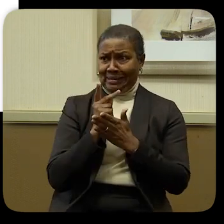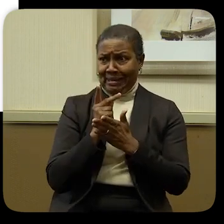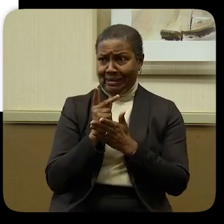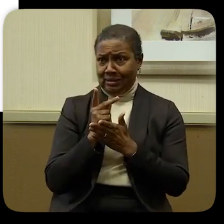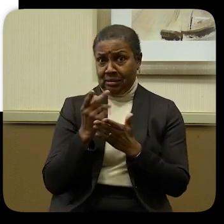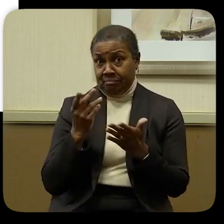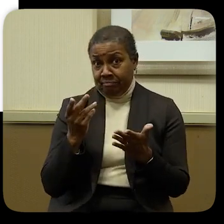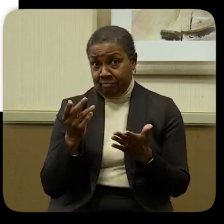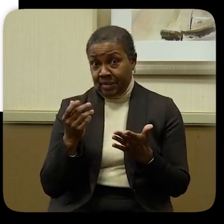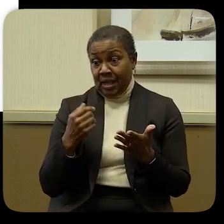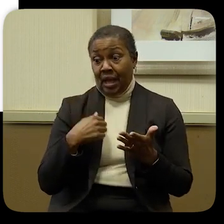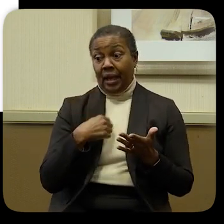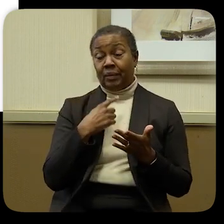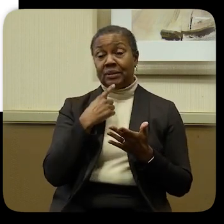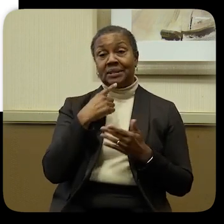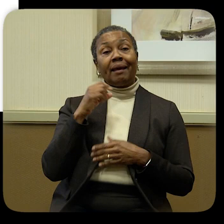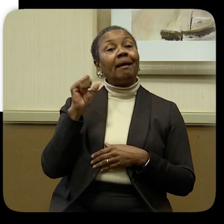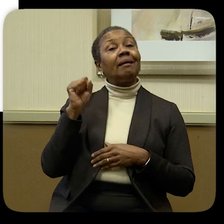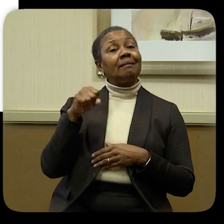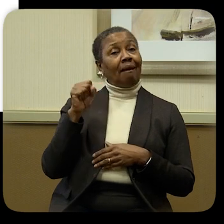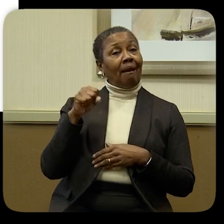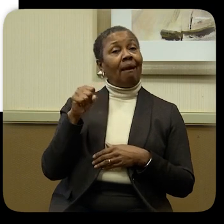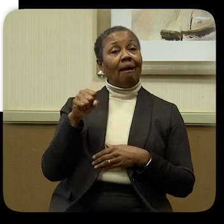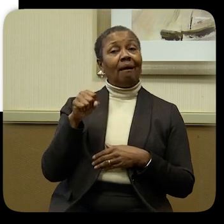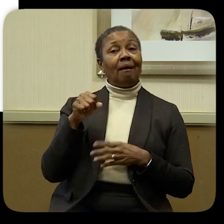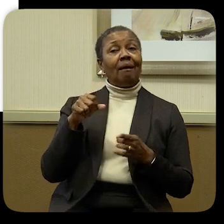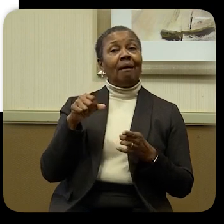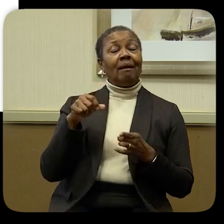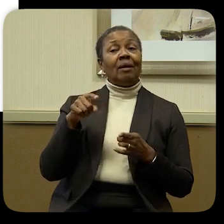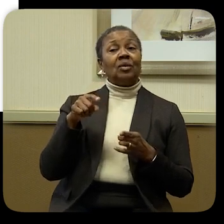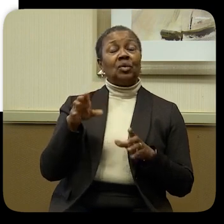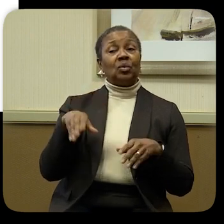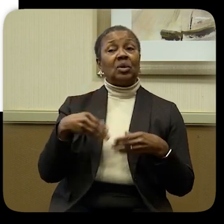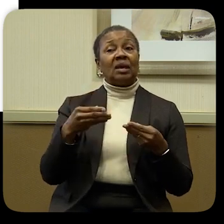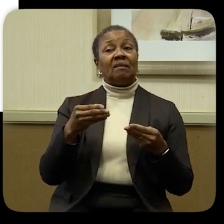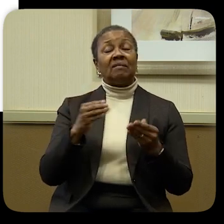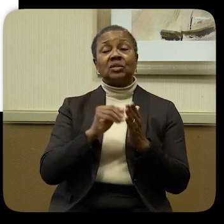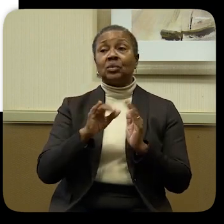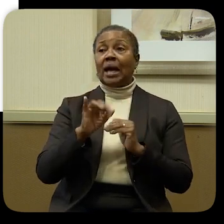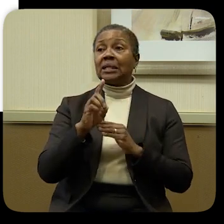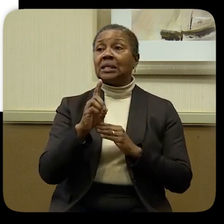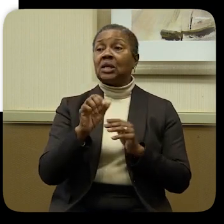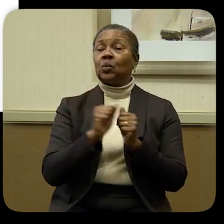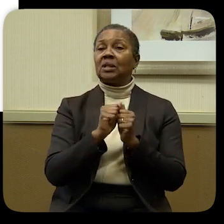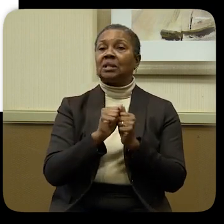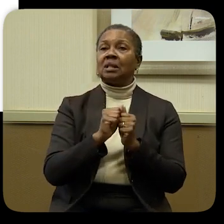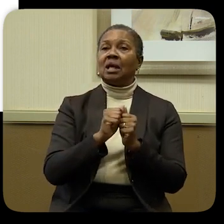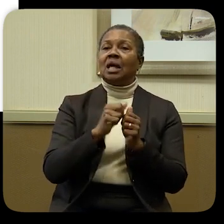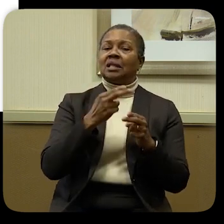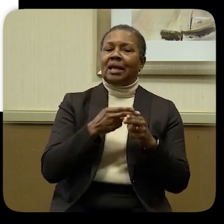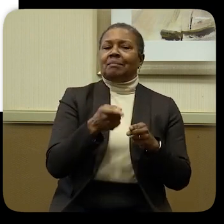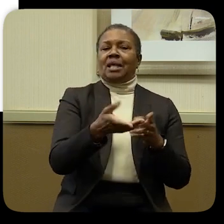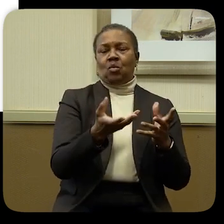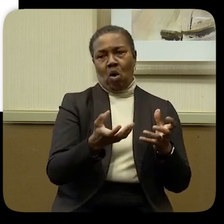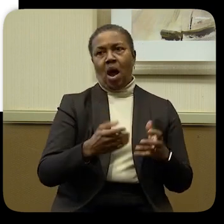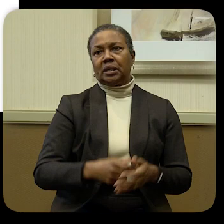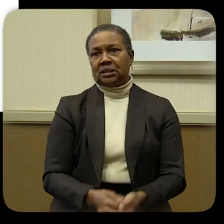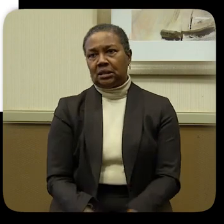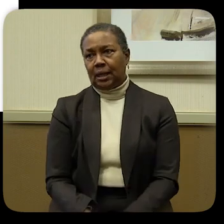that? And I would say, yeah, you give them a student ID with the name that they want. Can